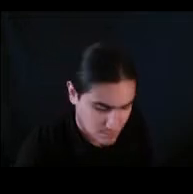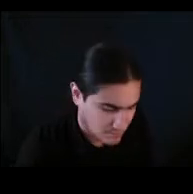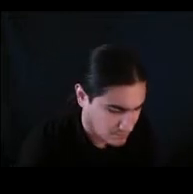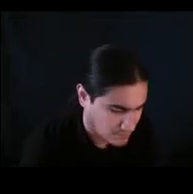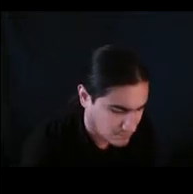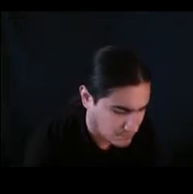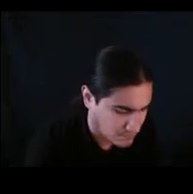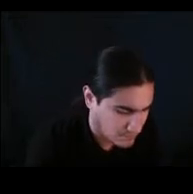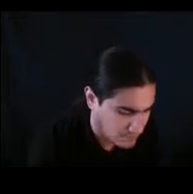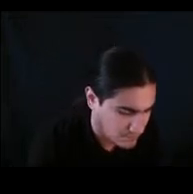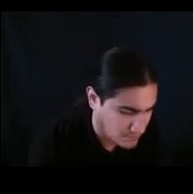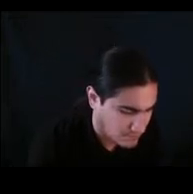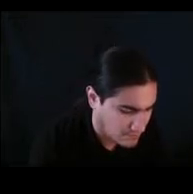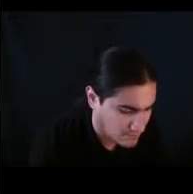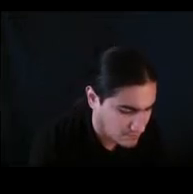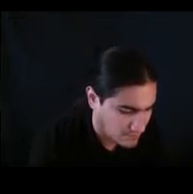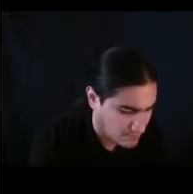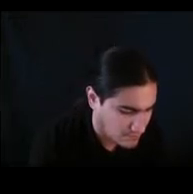december